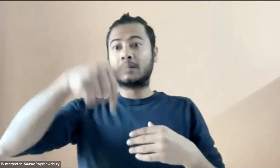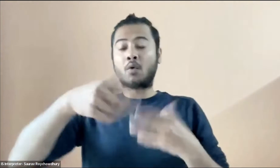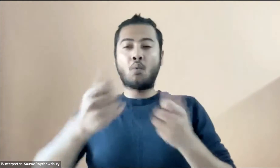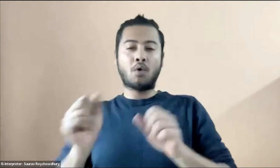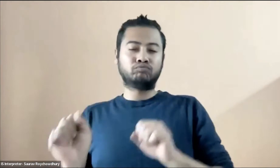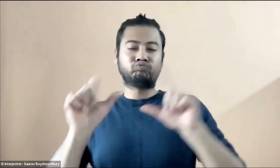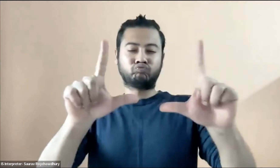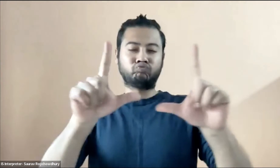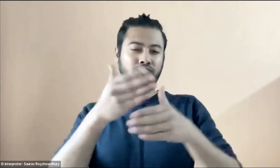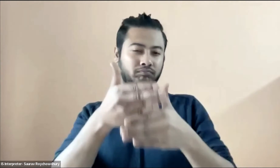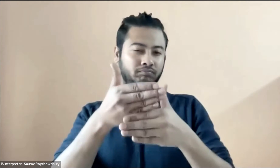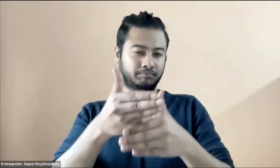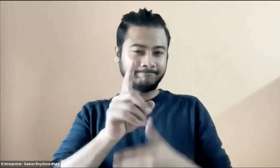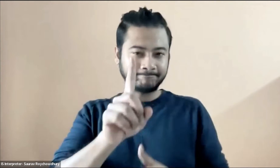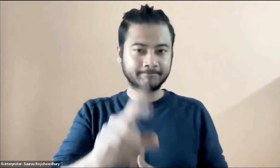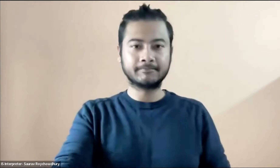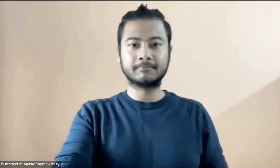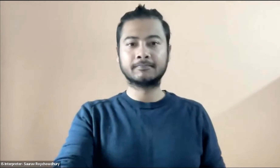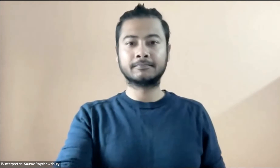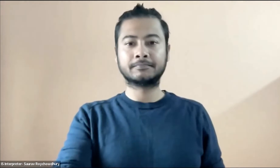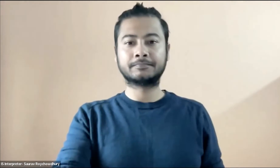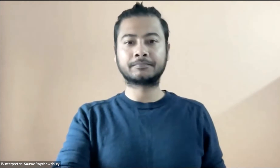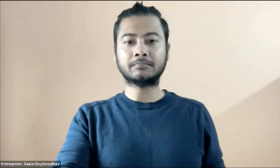Let's start share.